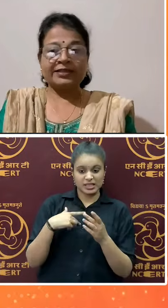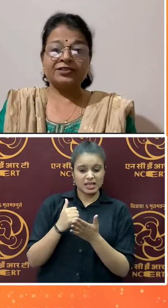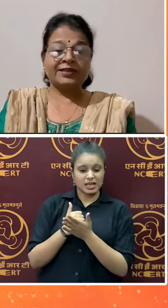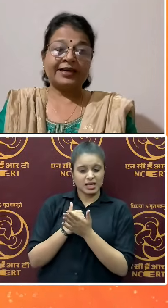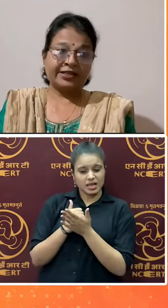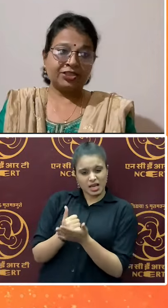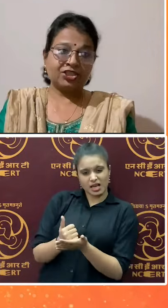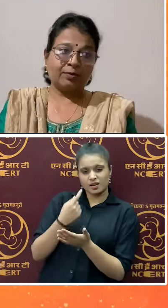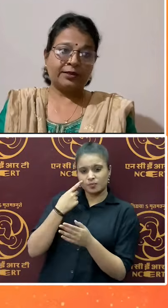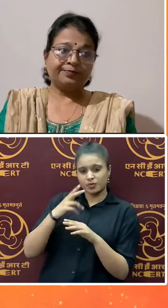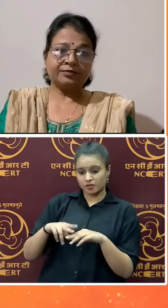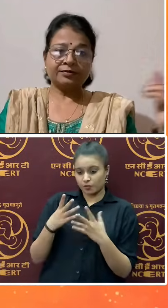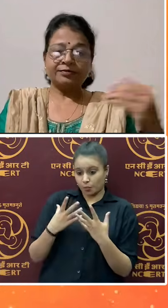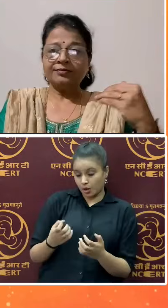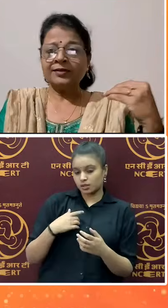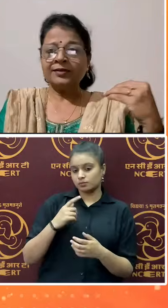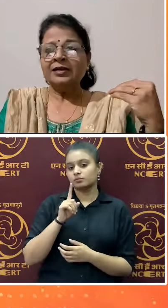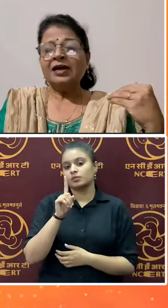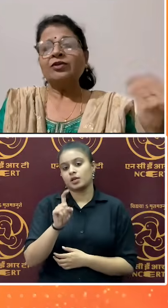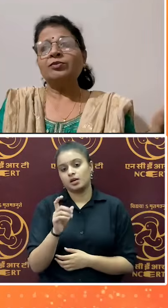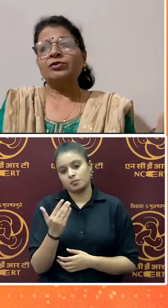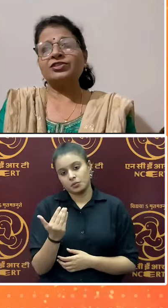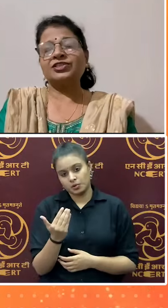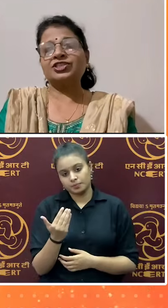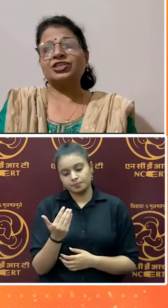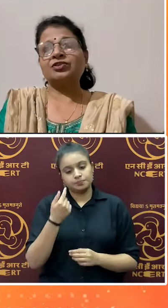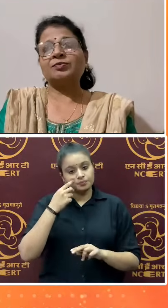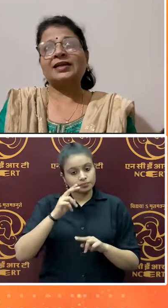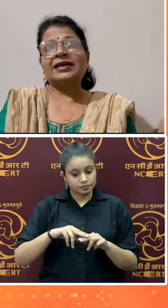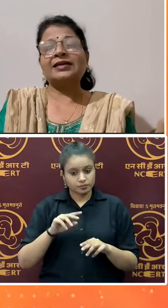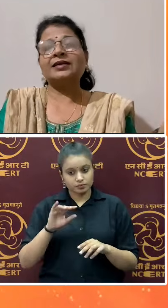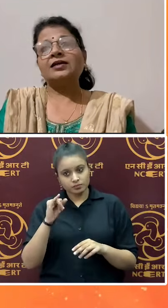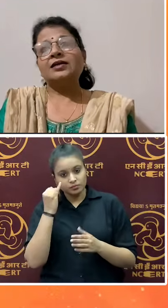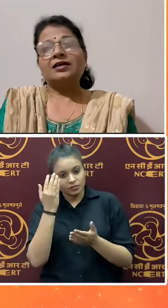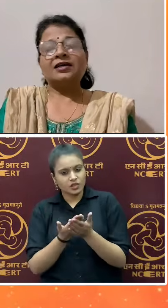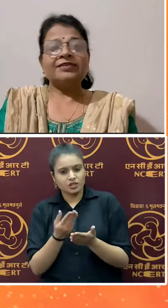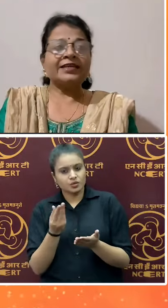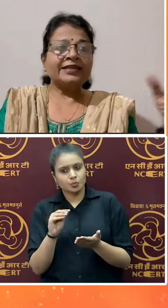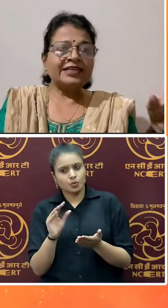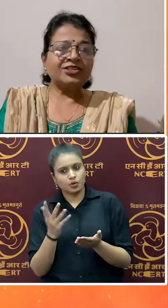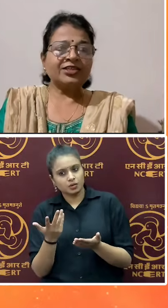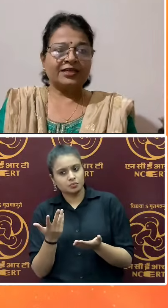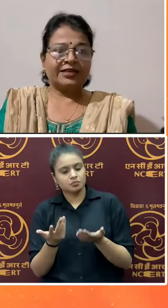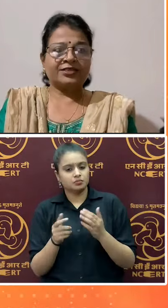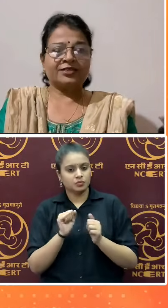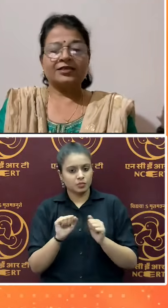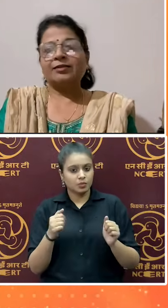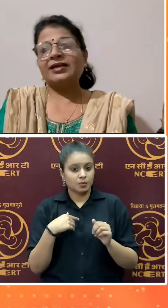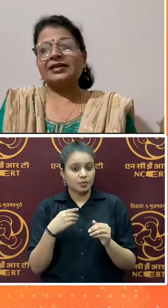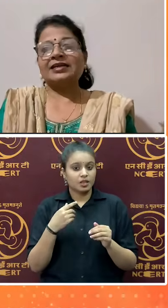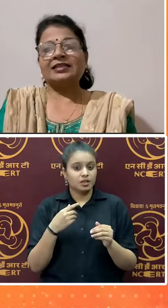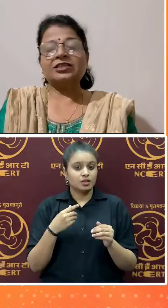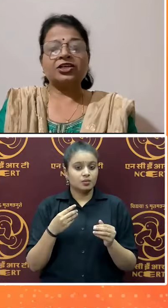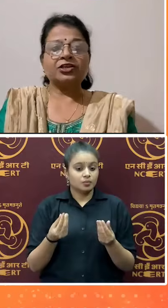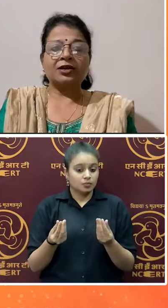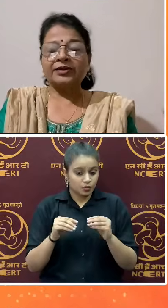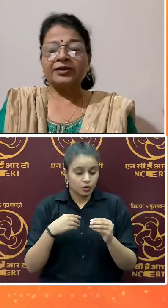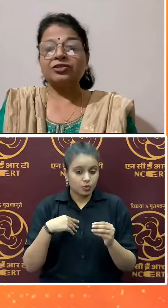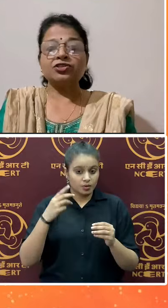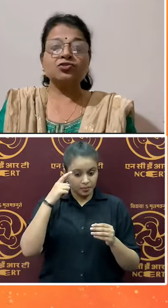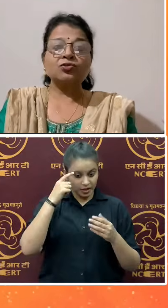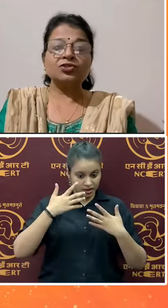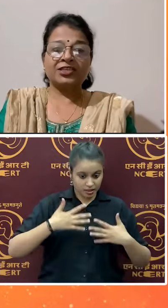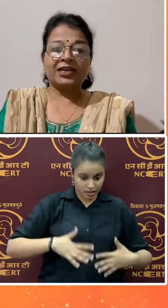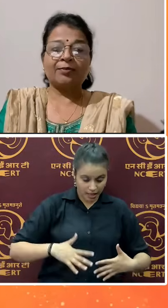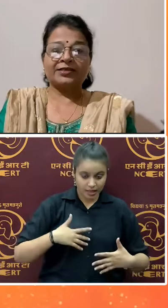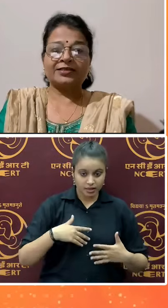from others when they are in trouble. And one more suggestion could be like, we can integrate mental health curriculum into